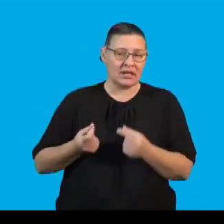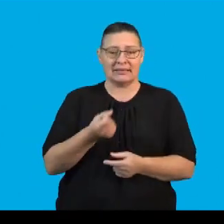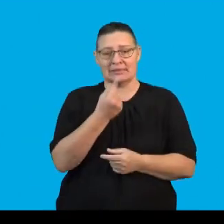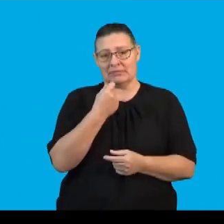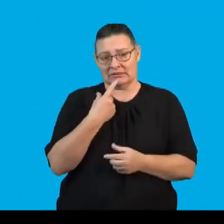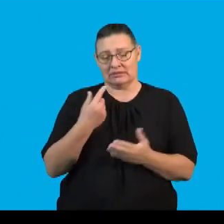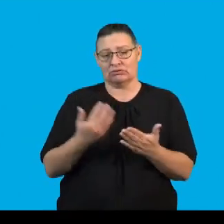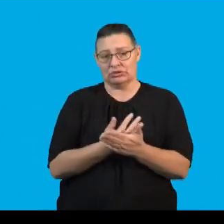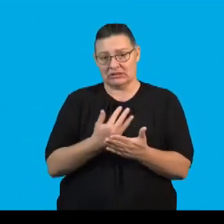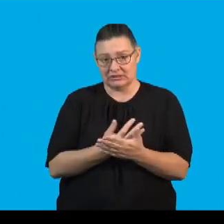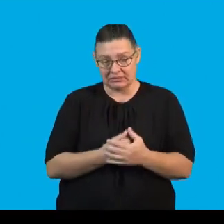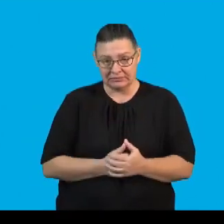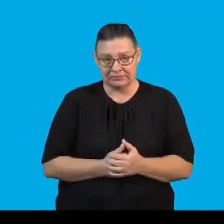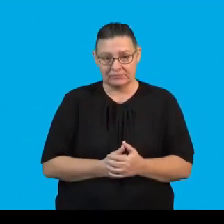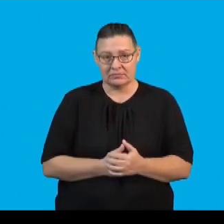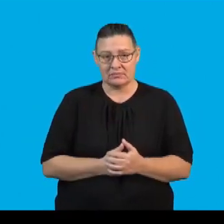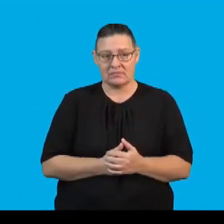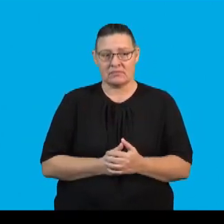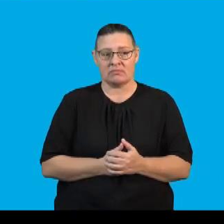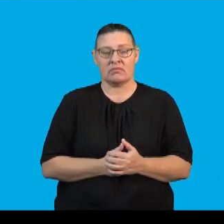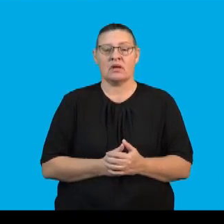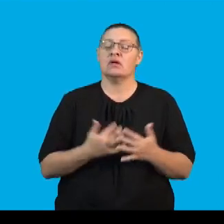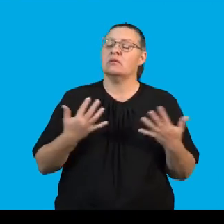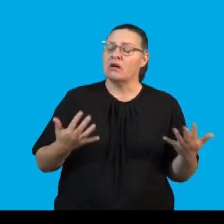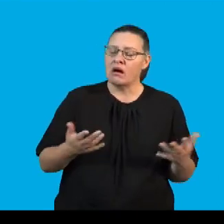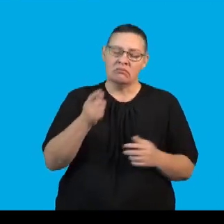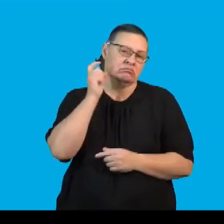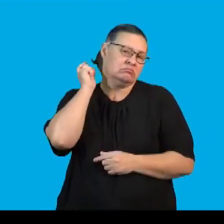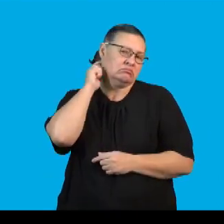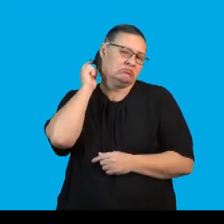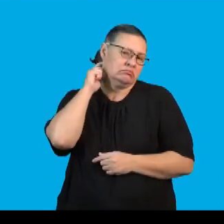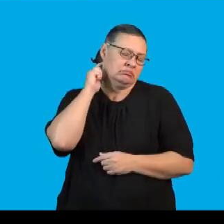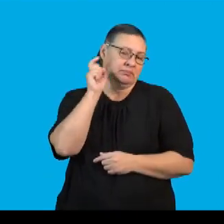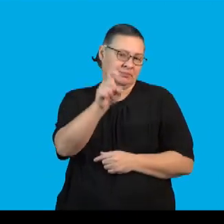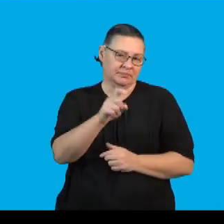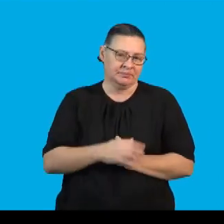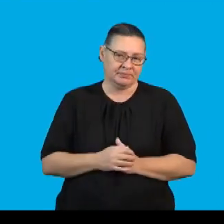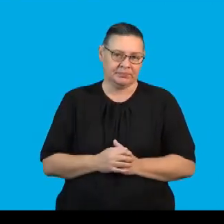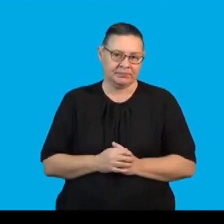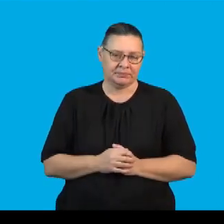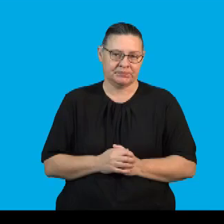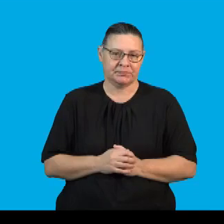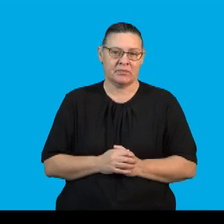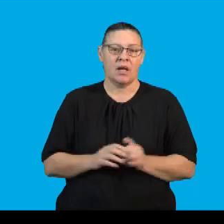and hormone treatment. These are the objectives. Keep them at the back of your